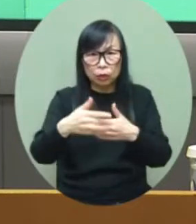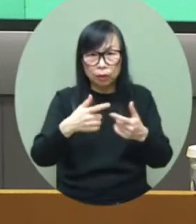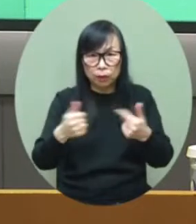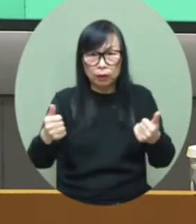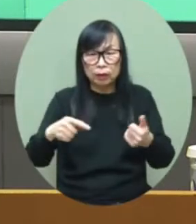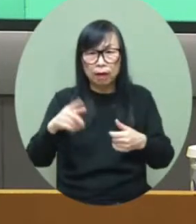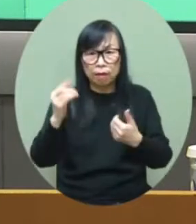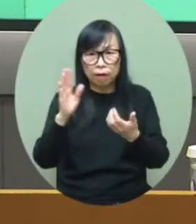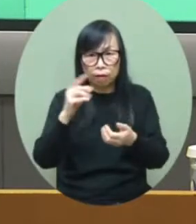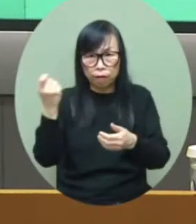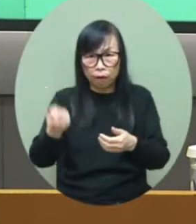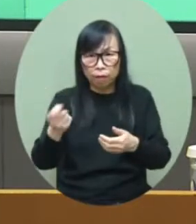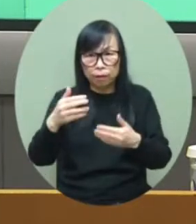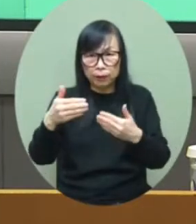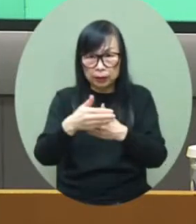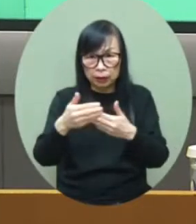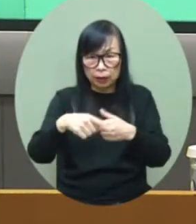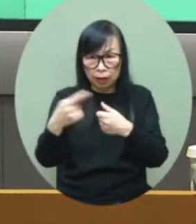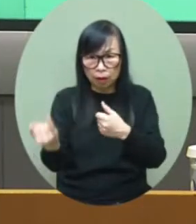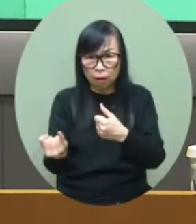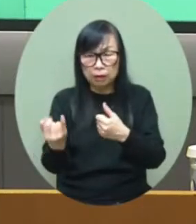clearance arrangements and also the transport